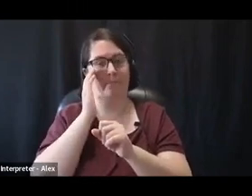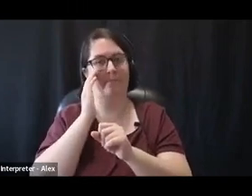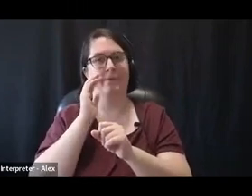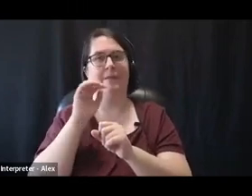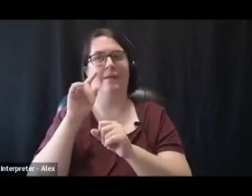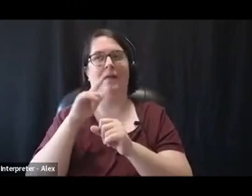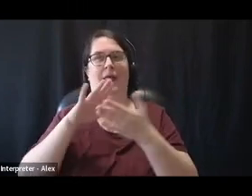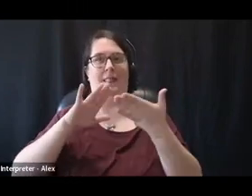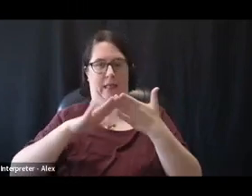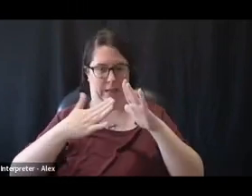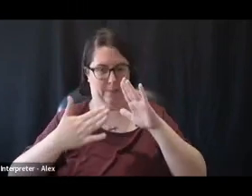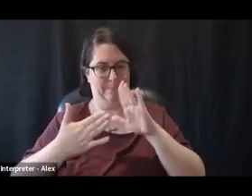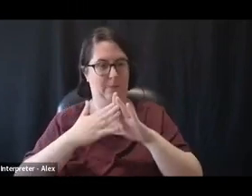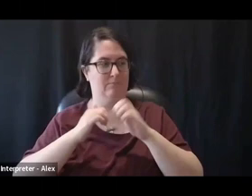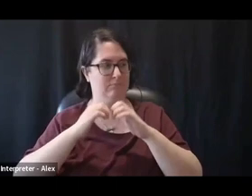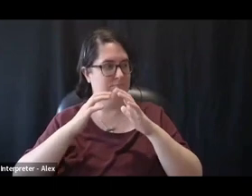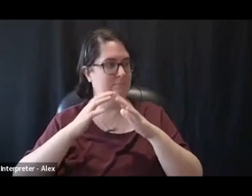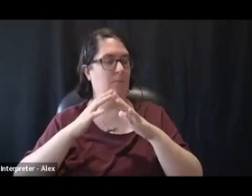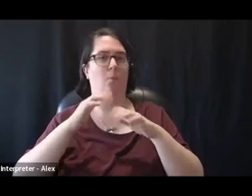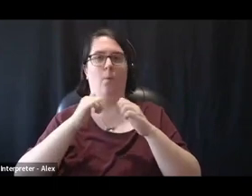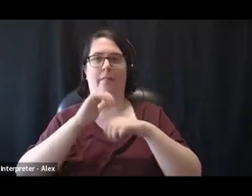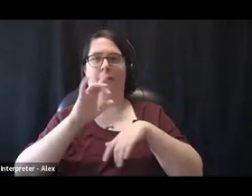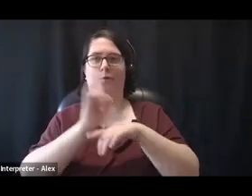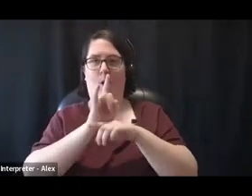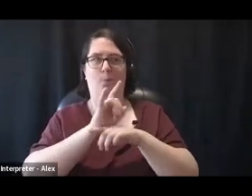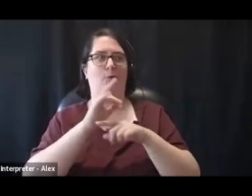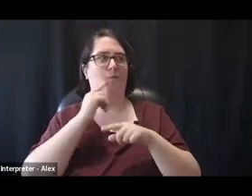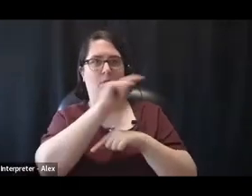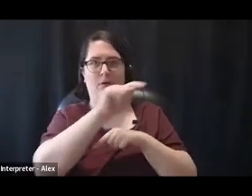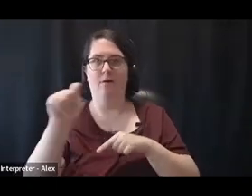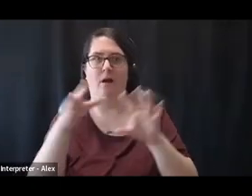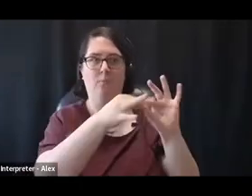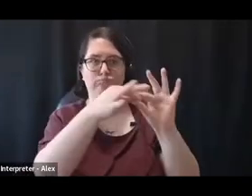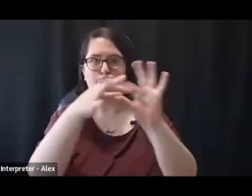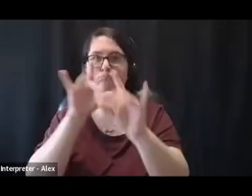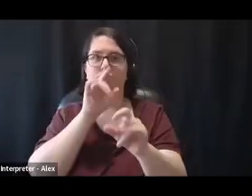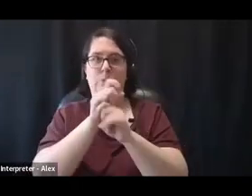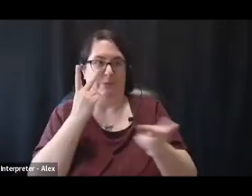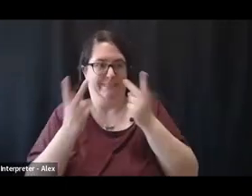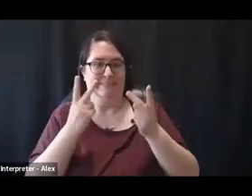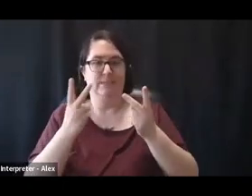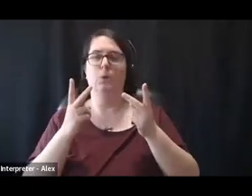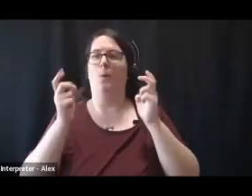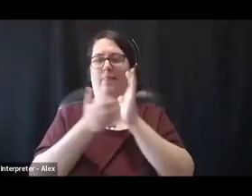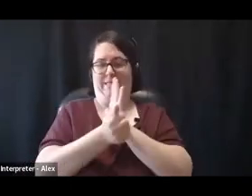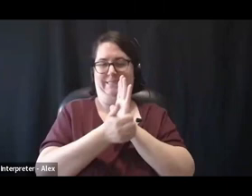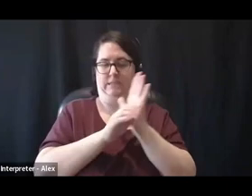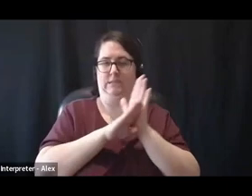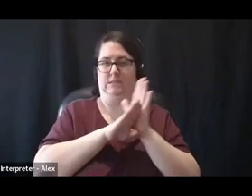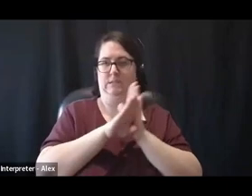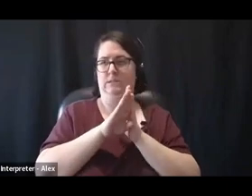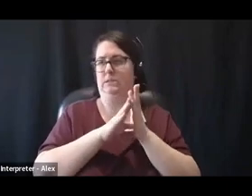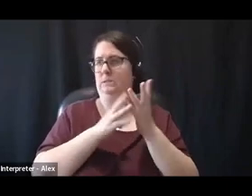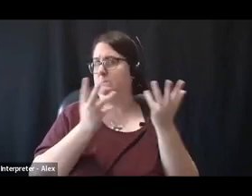community, people's homes. So I guess there's also a question of like this kind of skill acquisition that comes